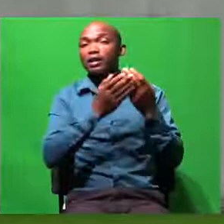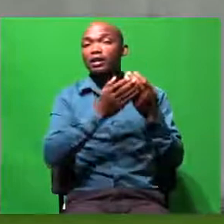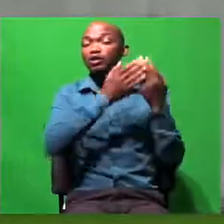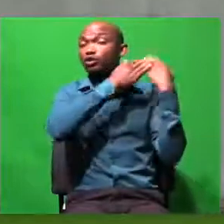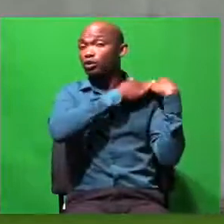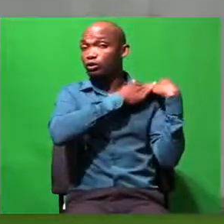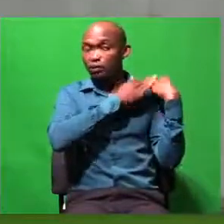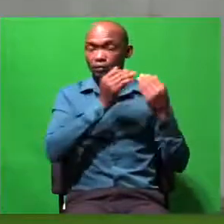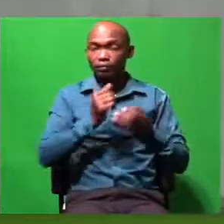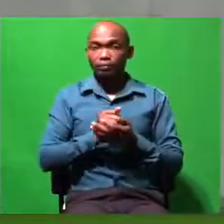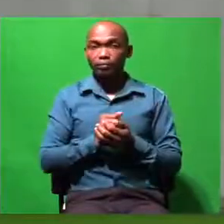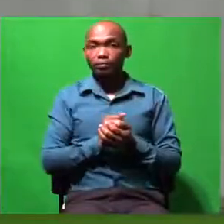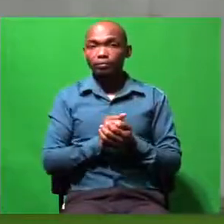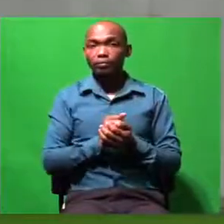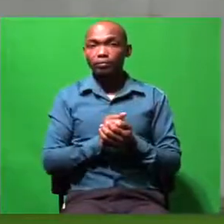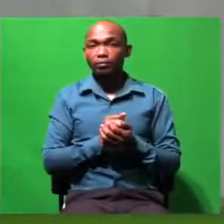unable